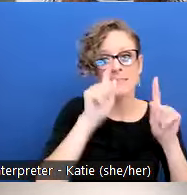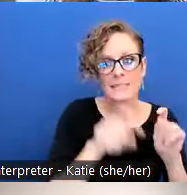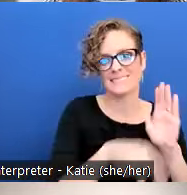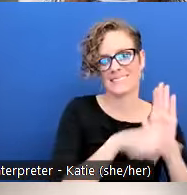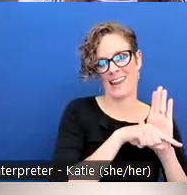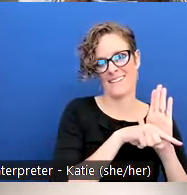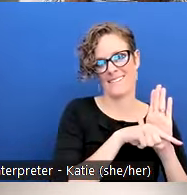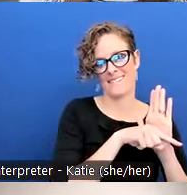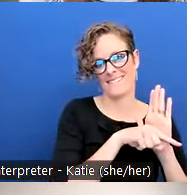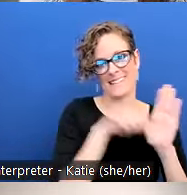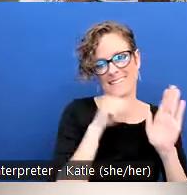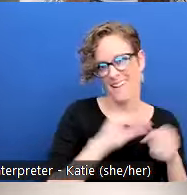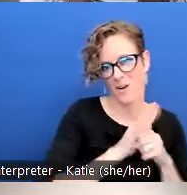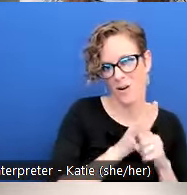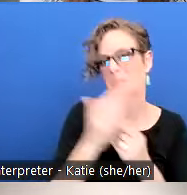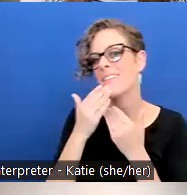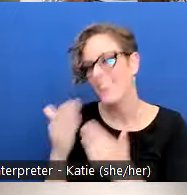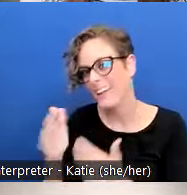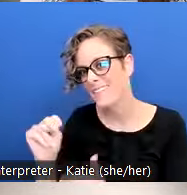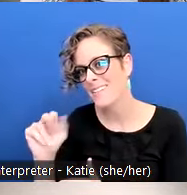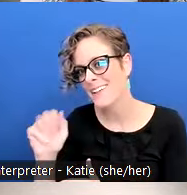you for your concern.